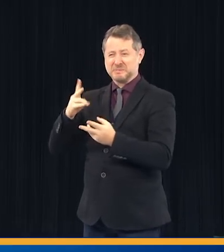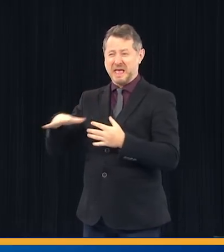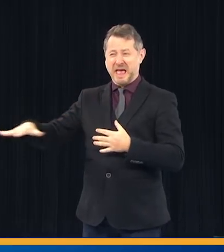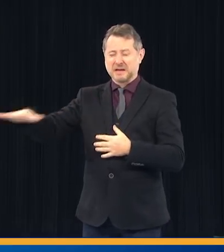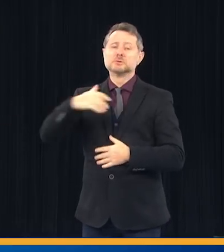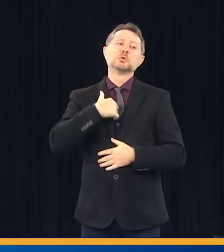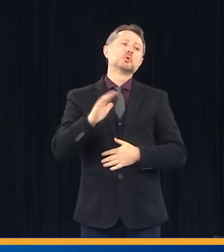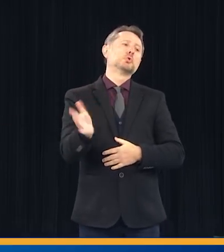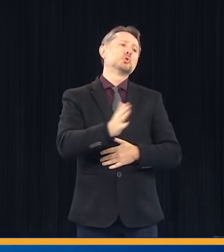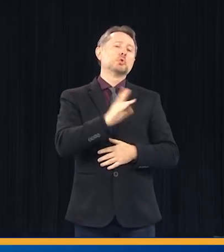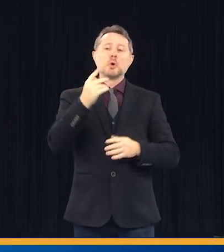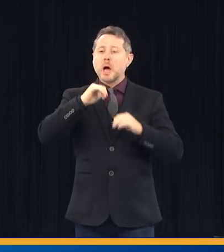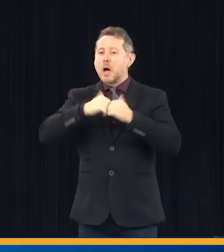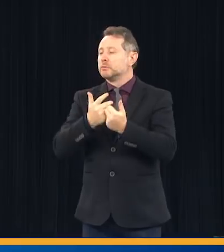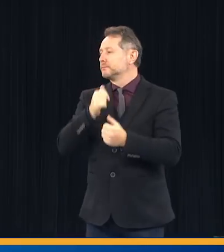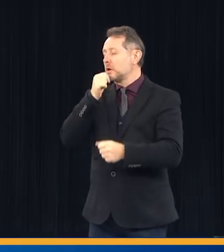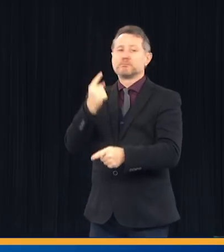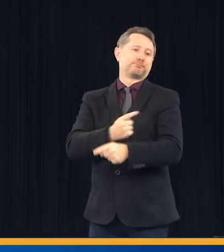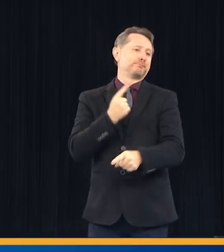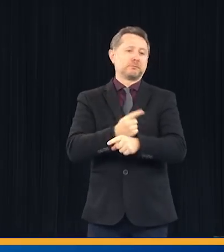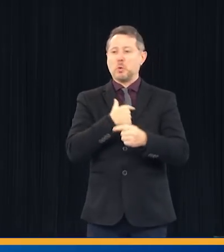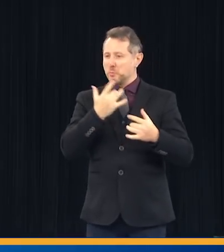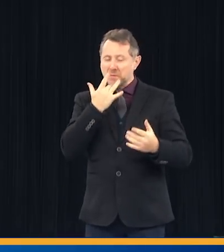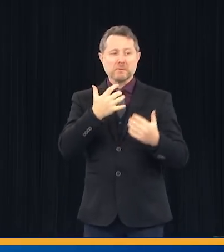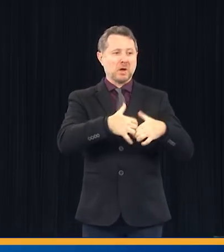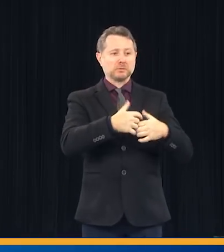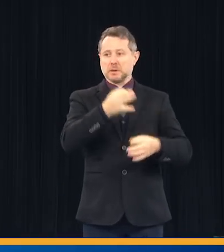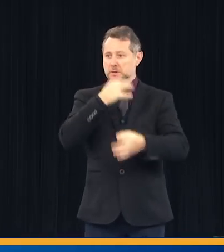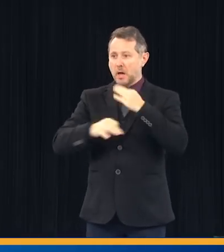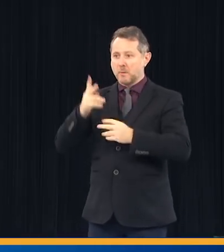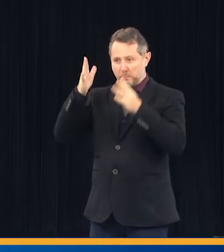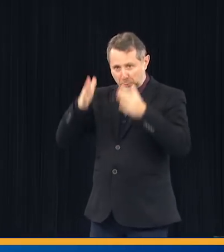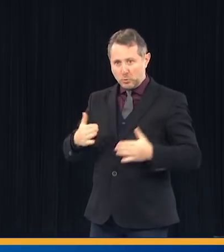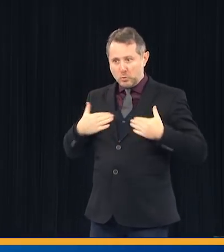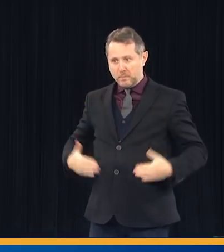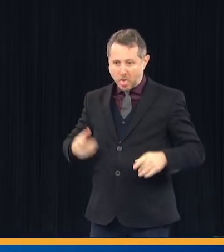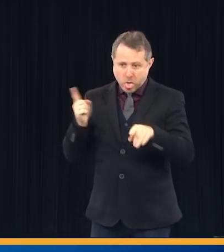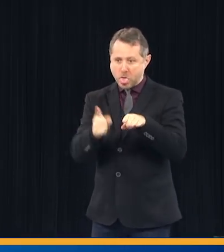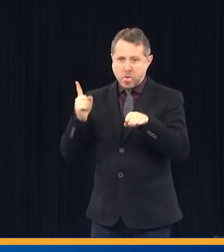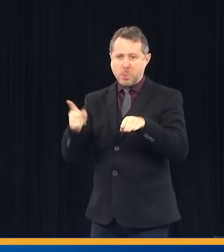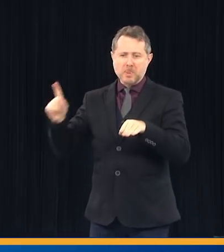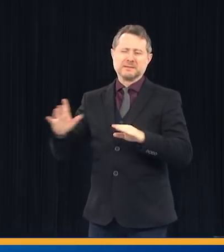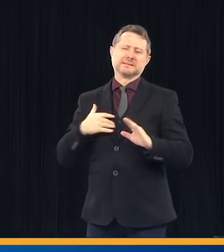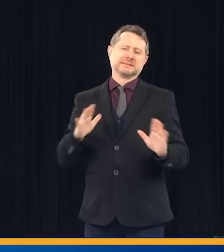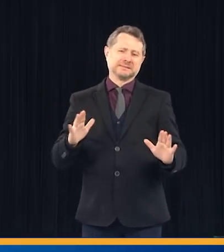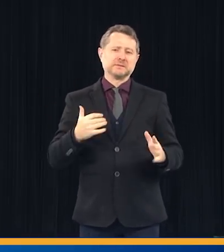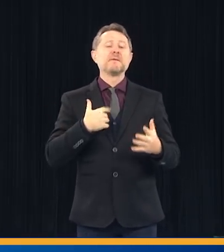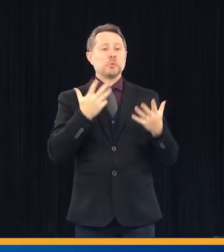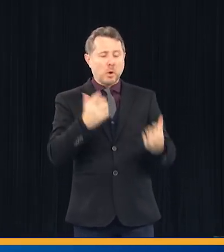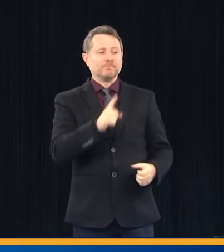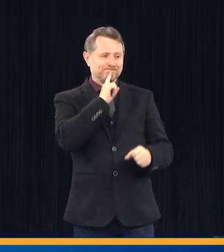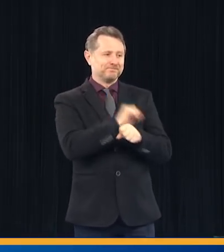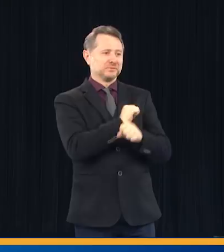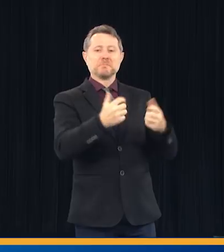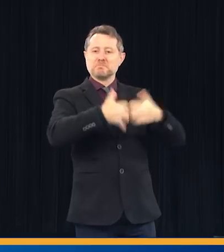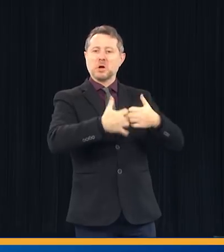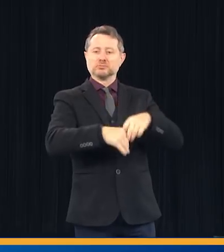not an acceptable situation. So we go back to finding the ventilators because we need the